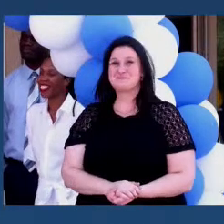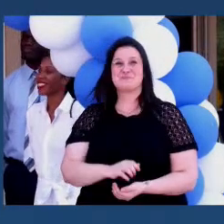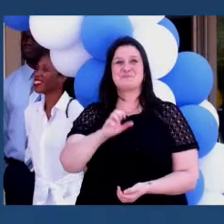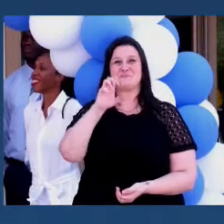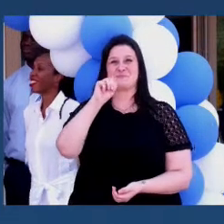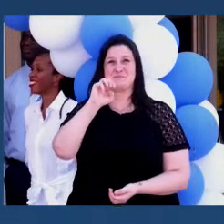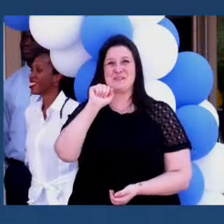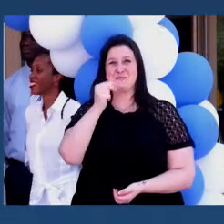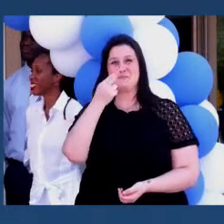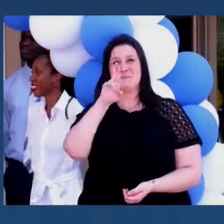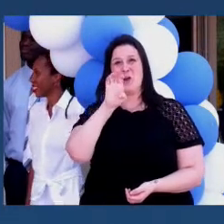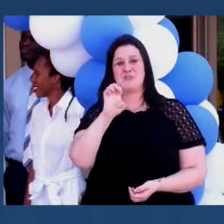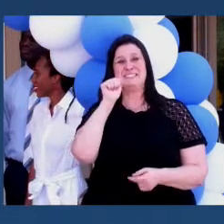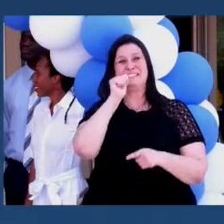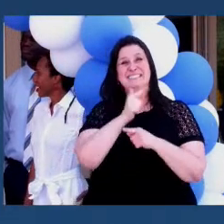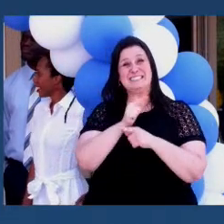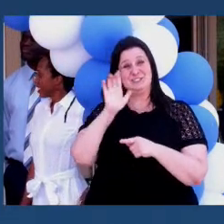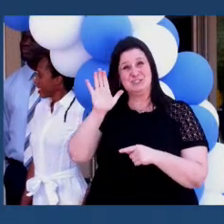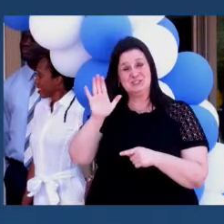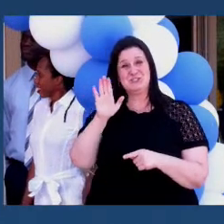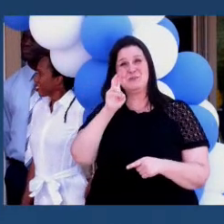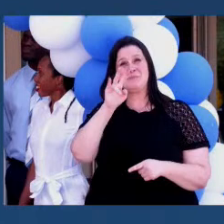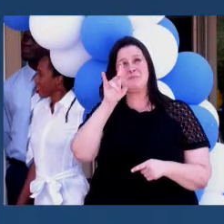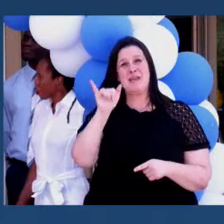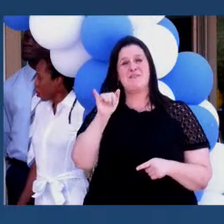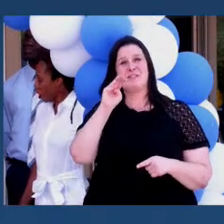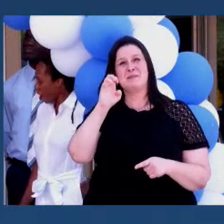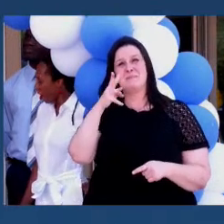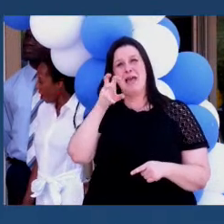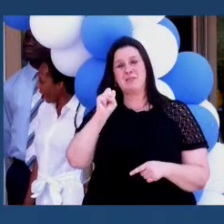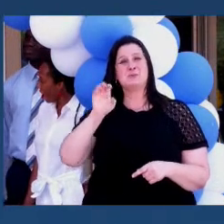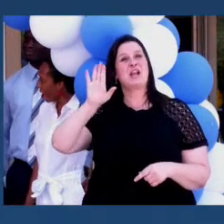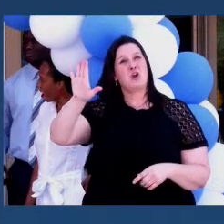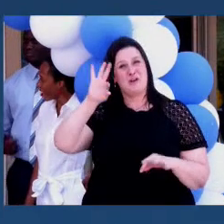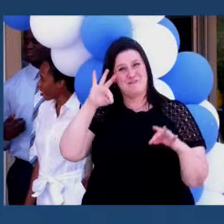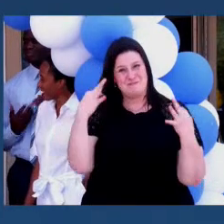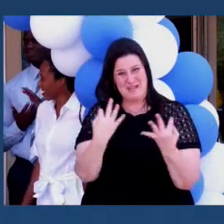Maurice's sister, Beverly Matthews, and her family.